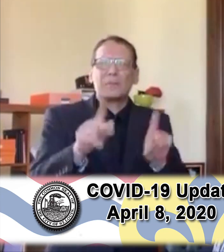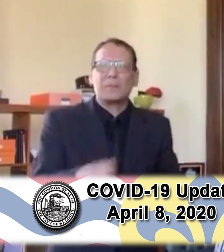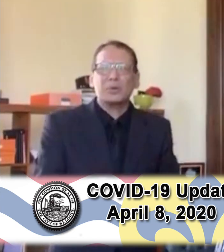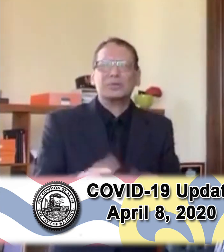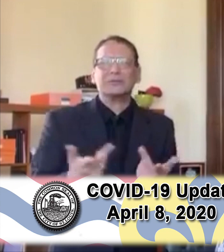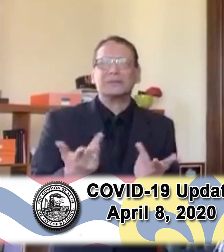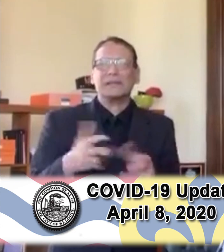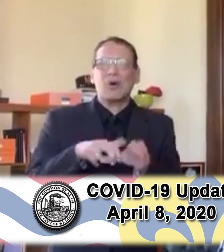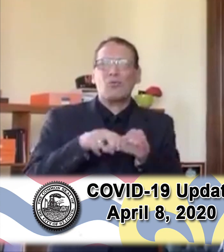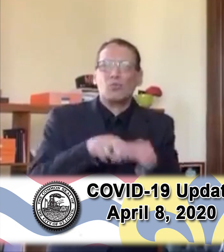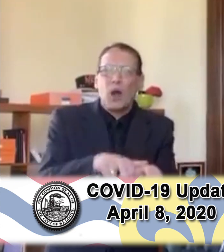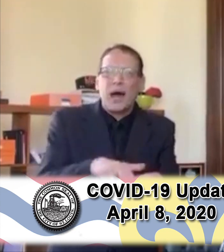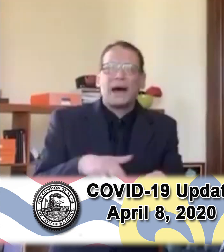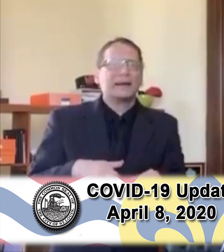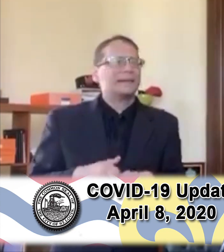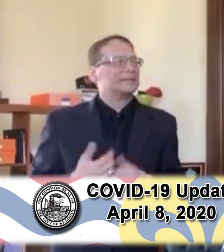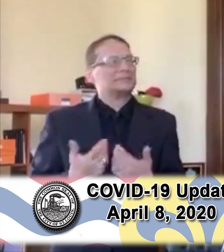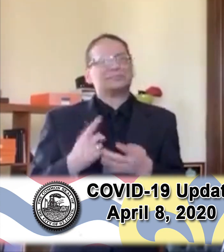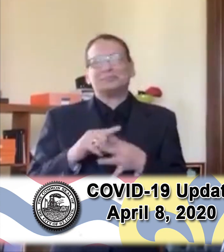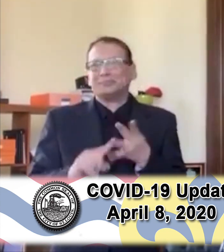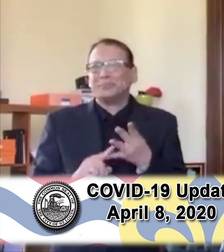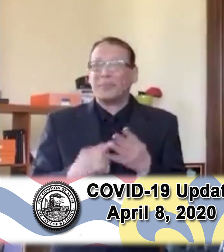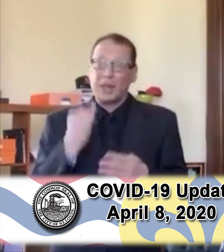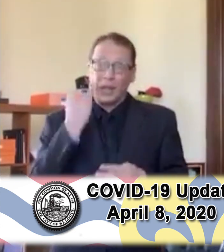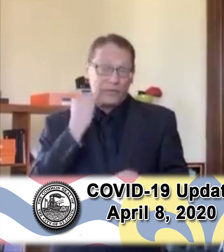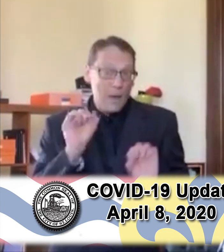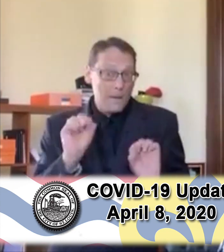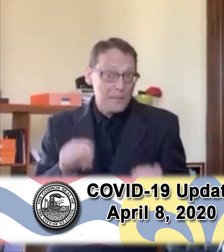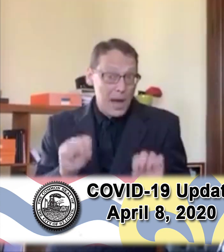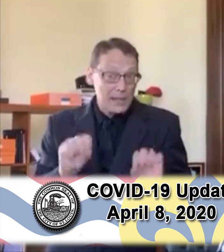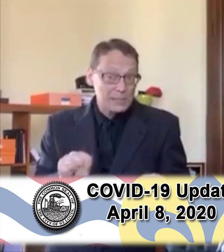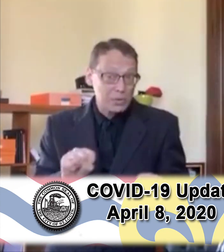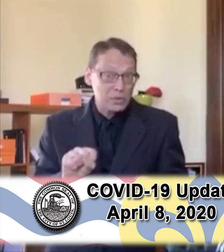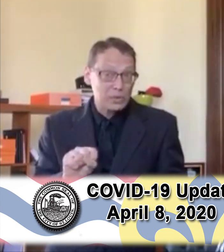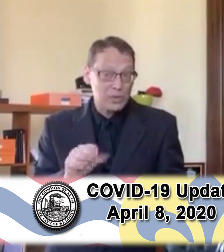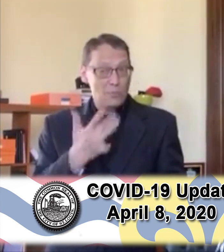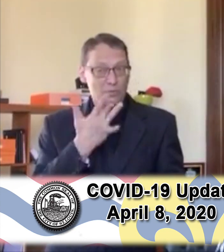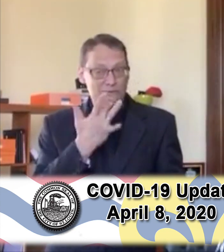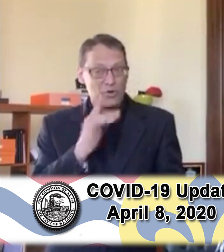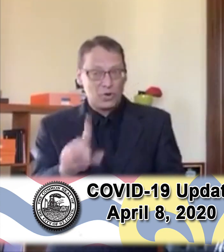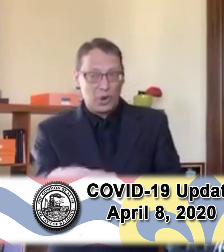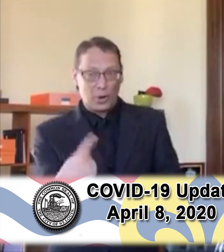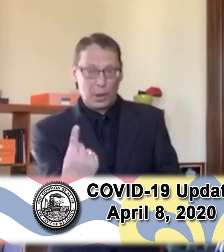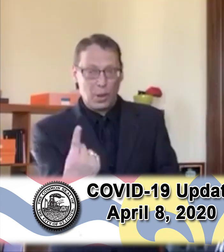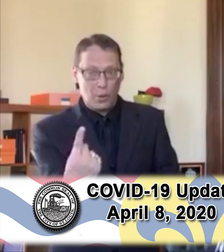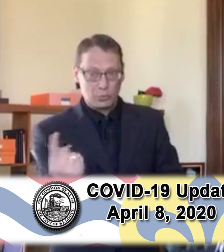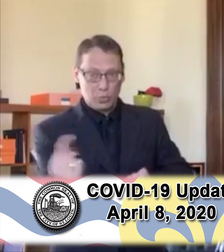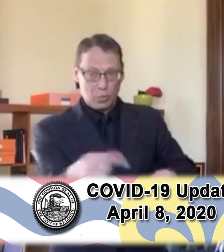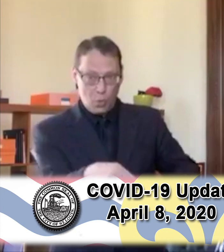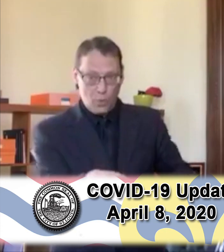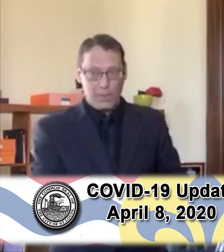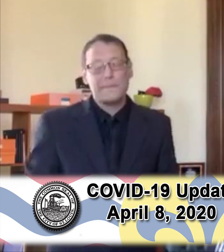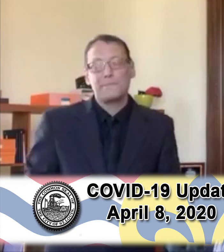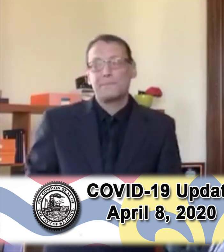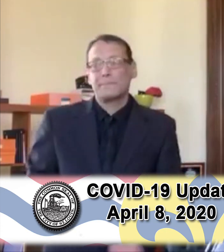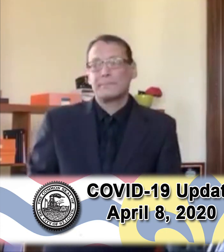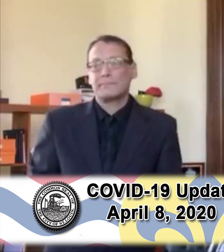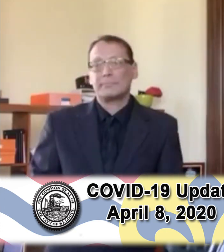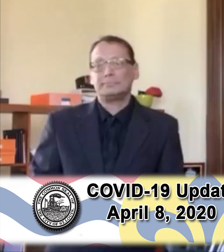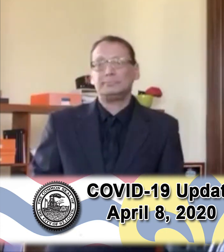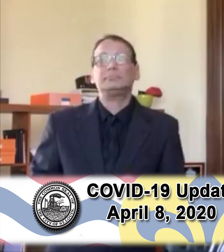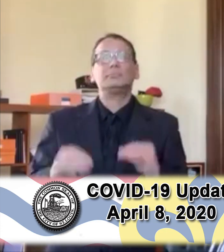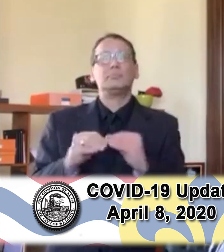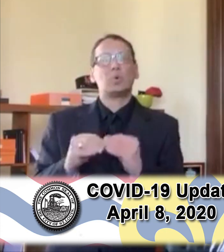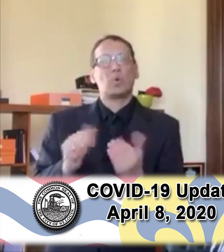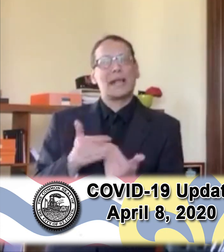who needs to take their kids with them, but if you can, try to arrange to go to the grocery store by yourself. That way, it's easier